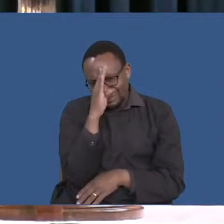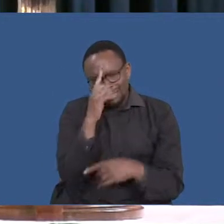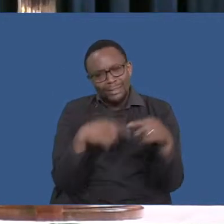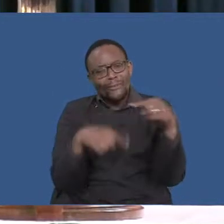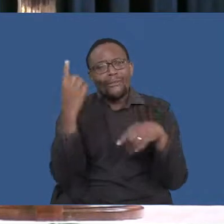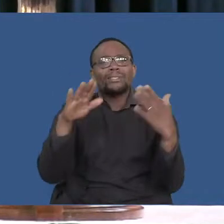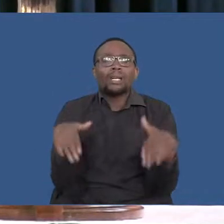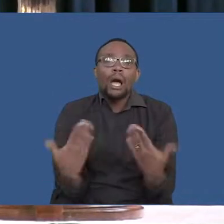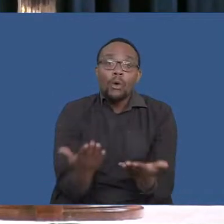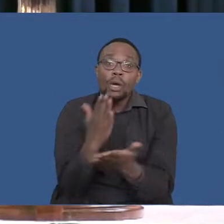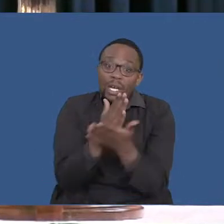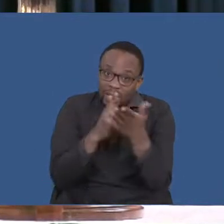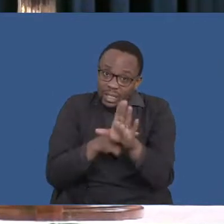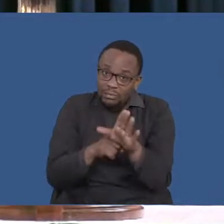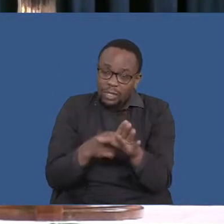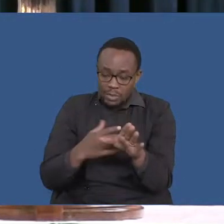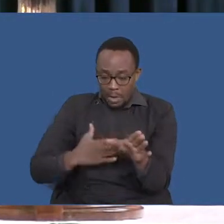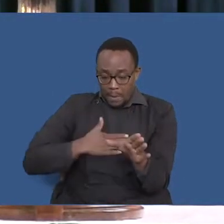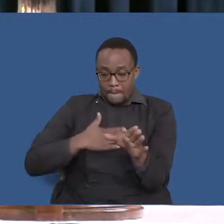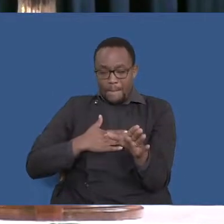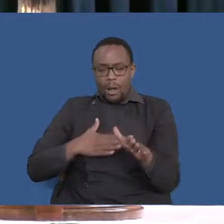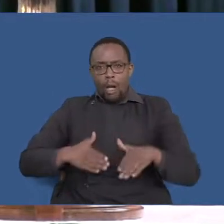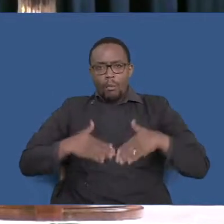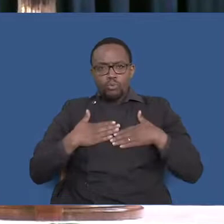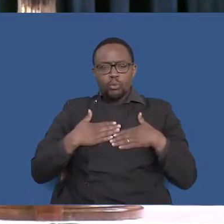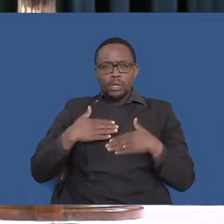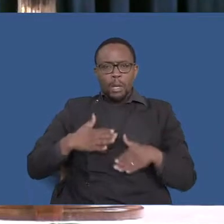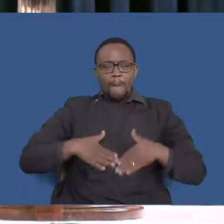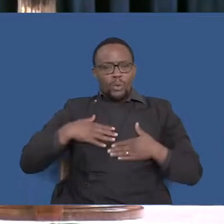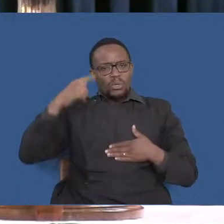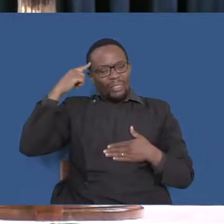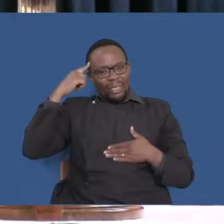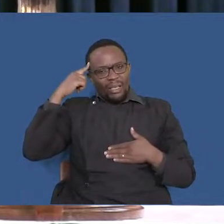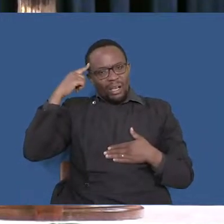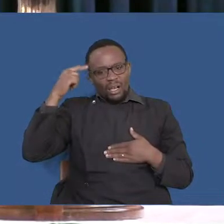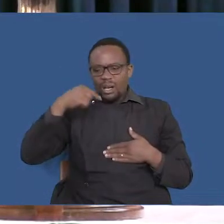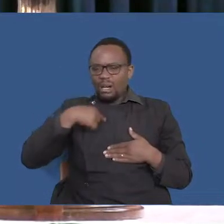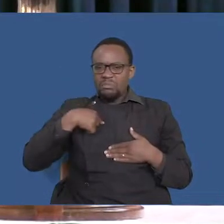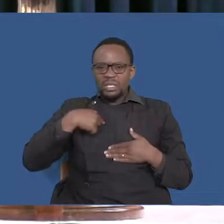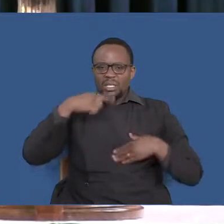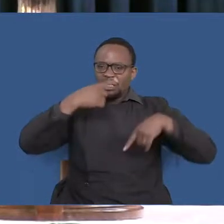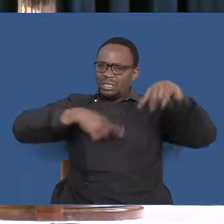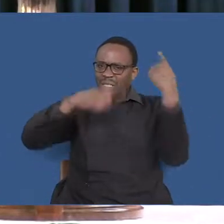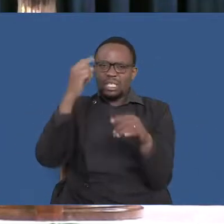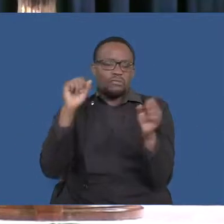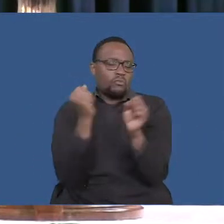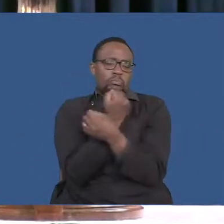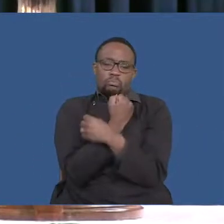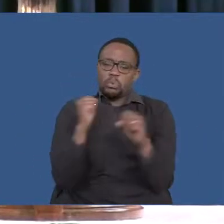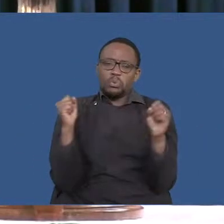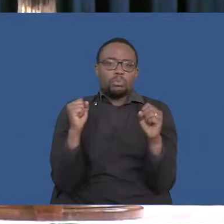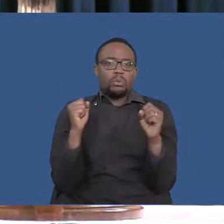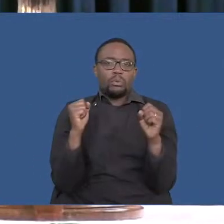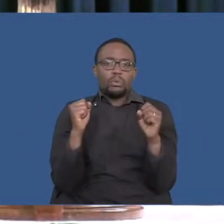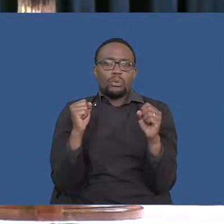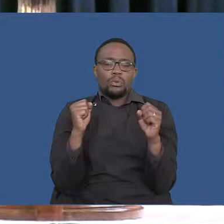what happens to us. We are in the flesh. When the flesh beats you down, you wonder whether you'll be back on your feet again.